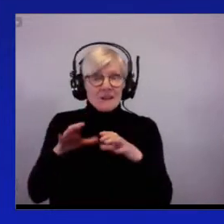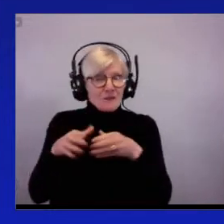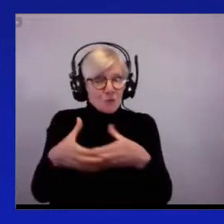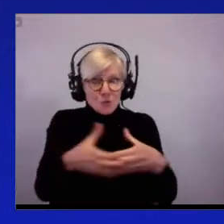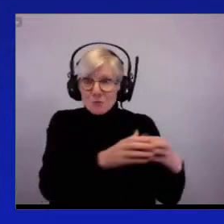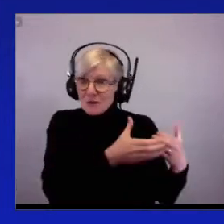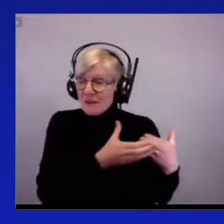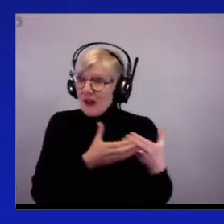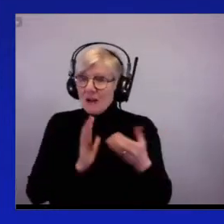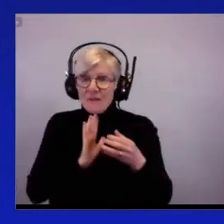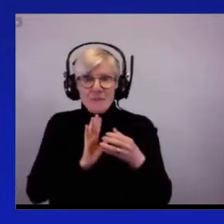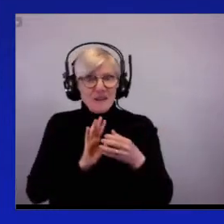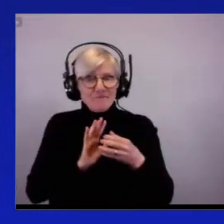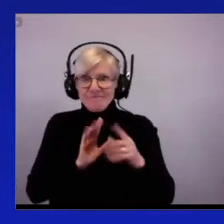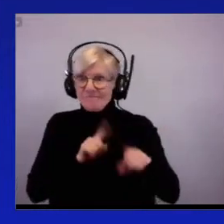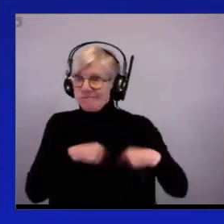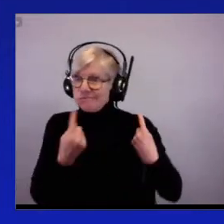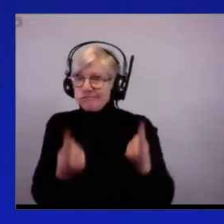with regards